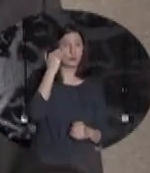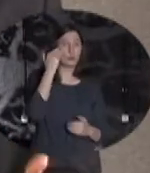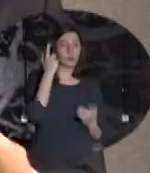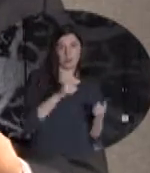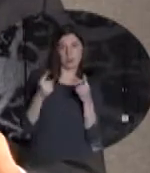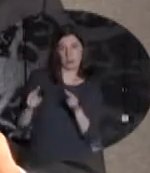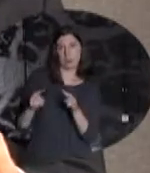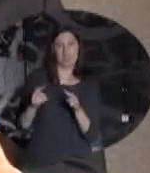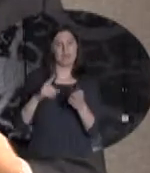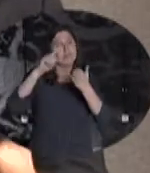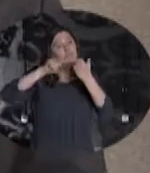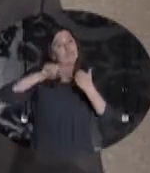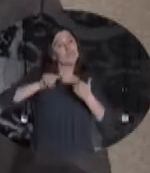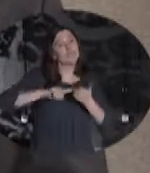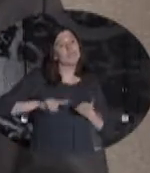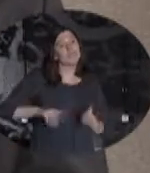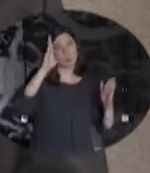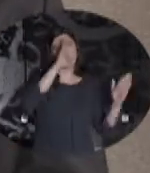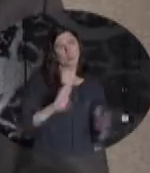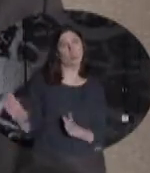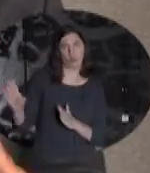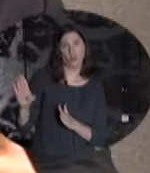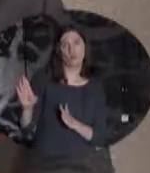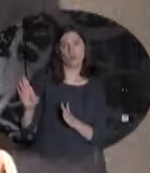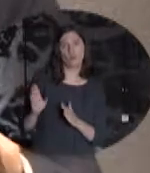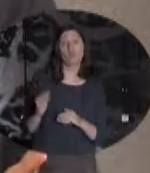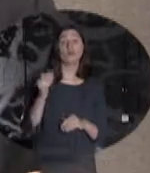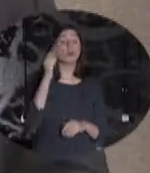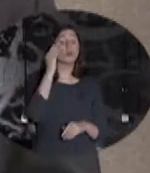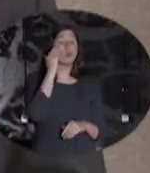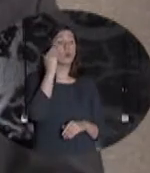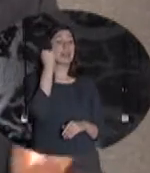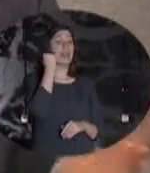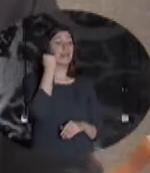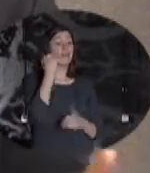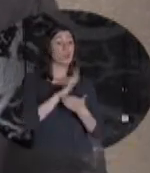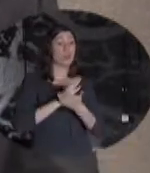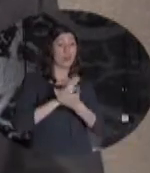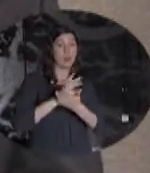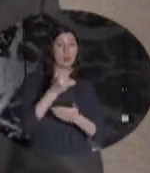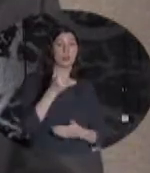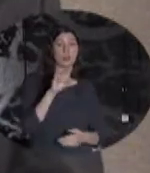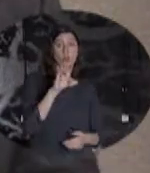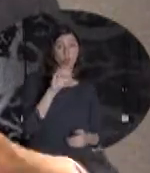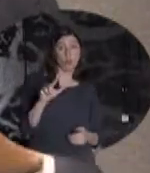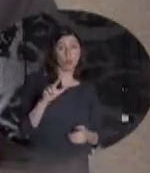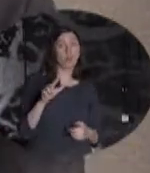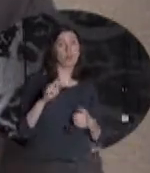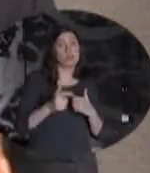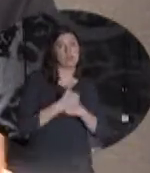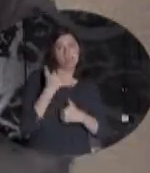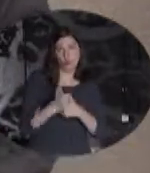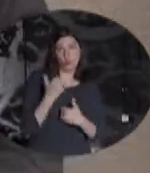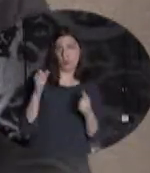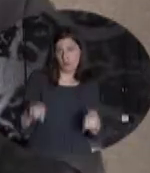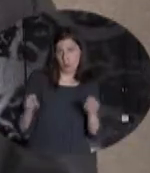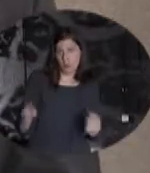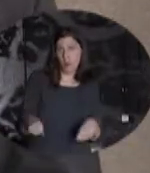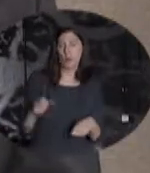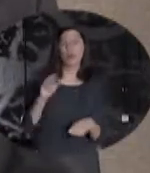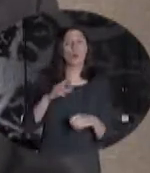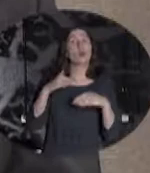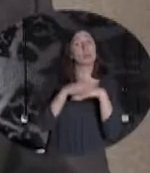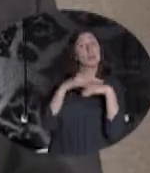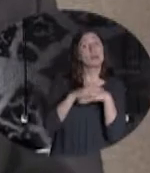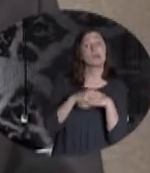homework and be prepared. Know that if I'm going to be grilling, hey, these are the hazards that I'm encountering. If I'm going to the beach, these are the hazards that I'm going to